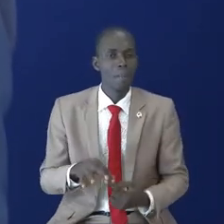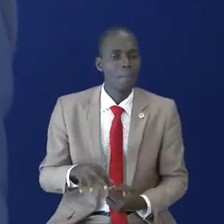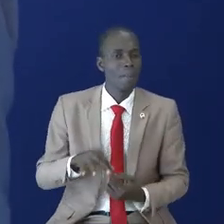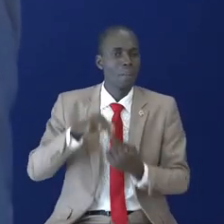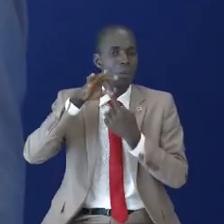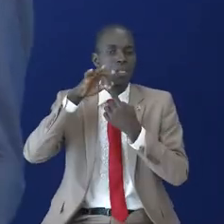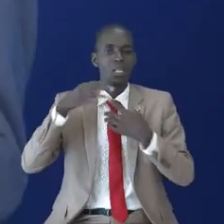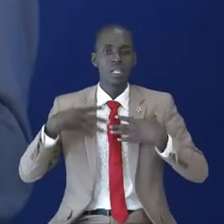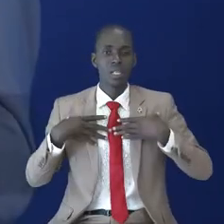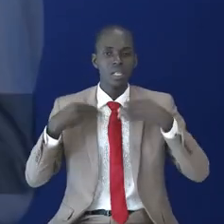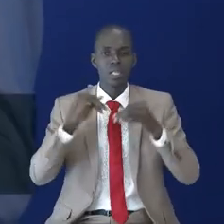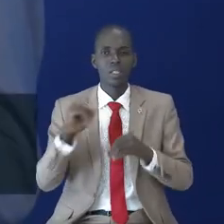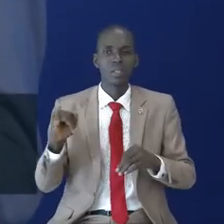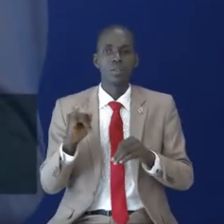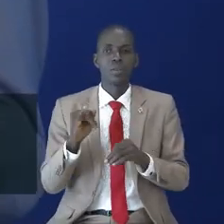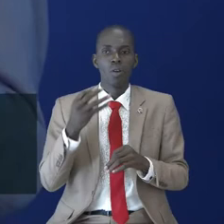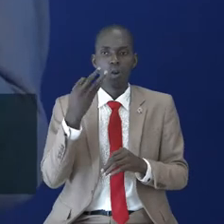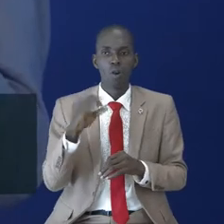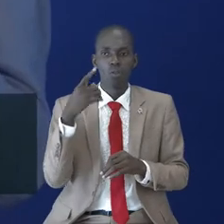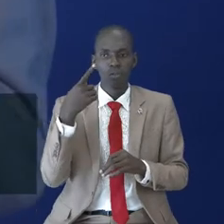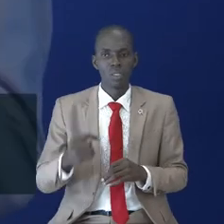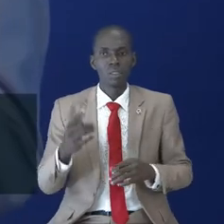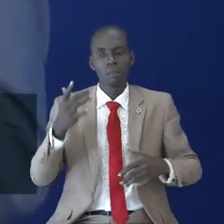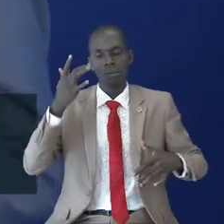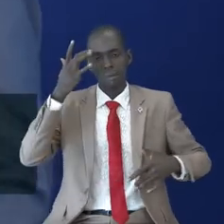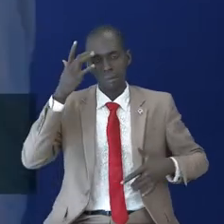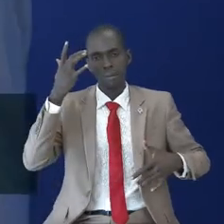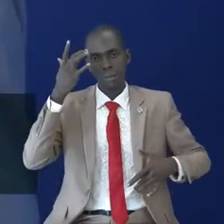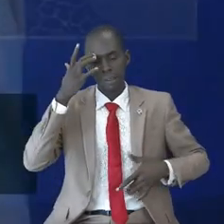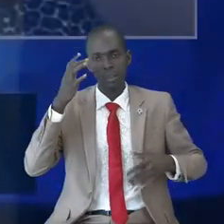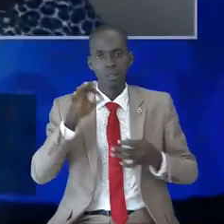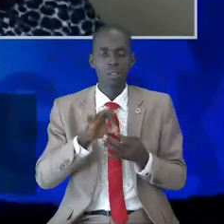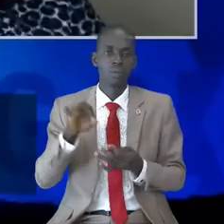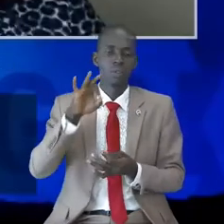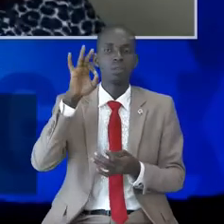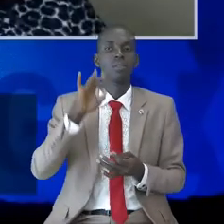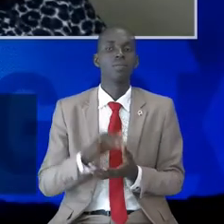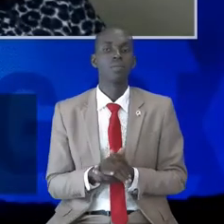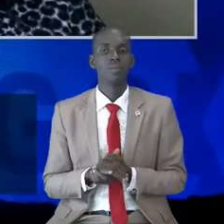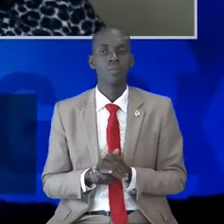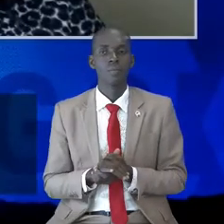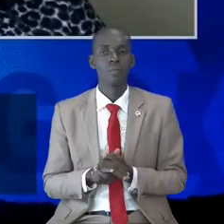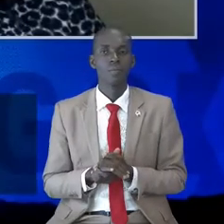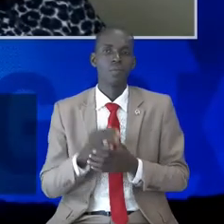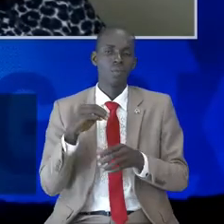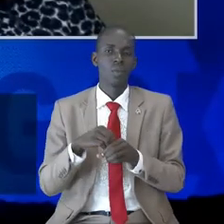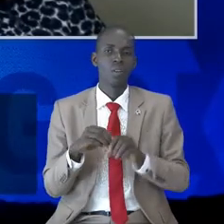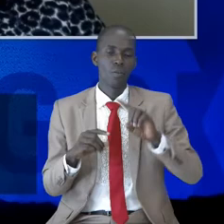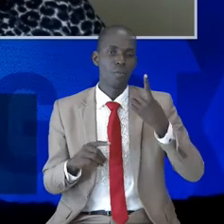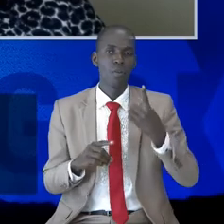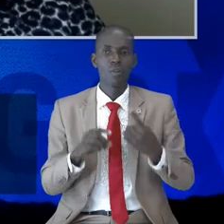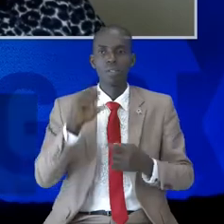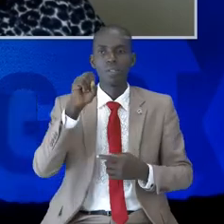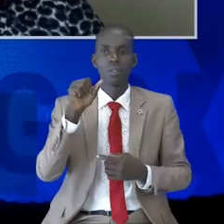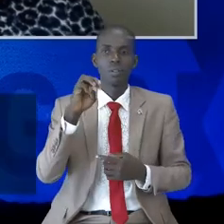healing of the sinking, seeking spirit. In 1 Samuel